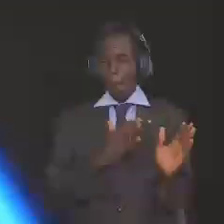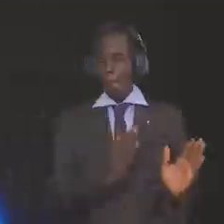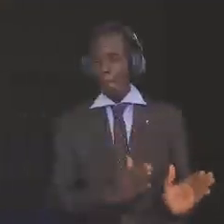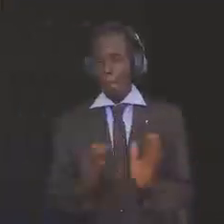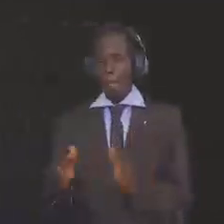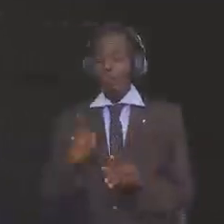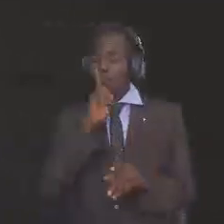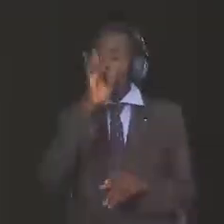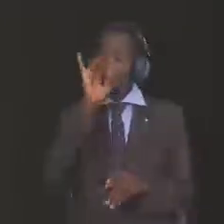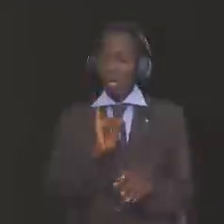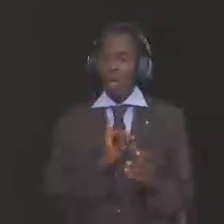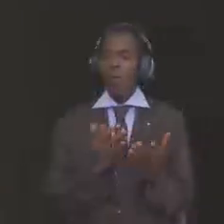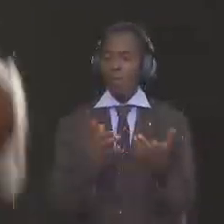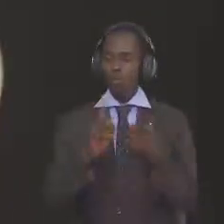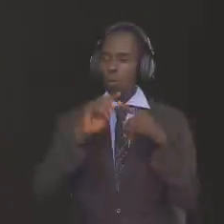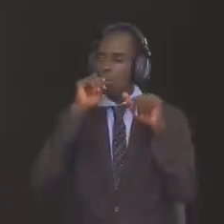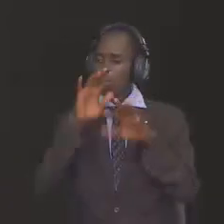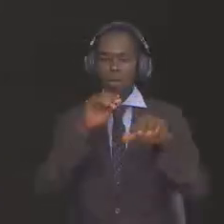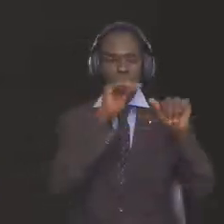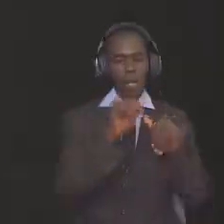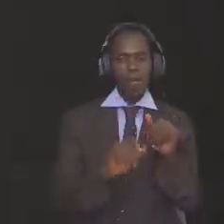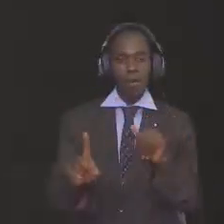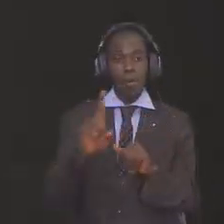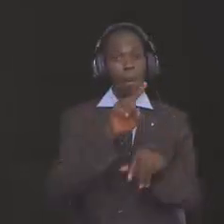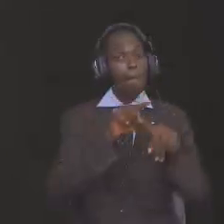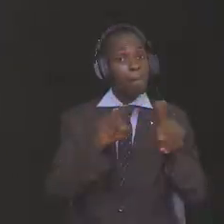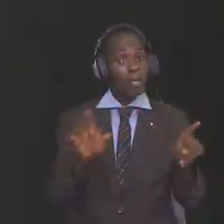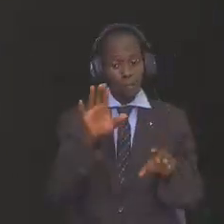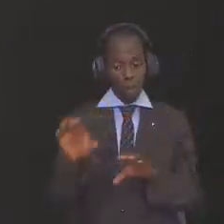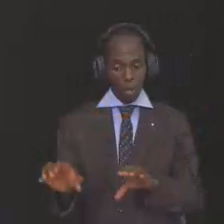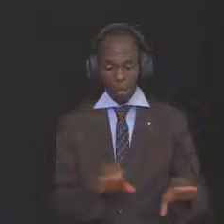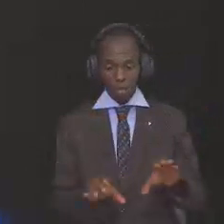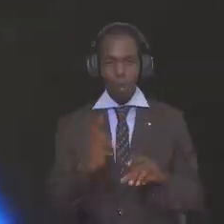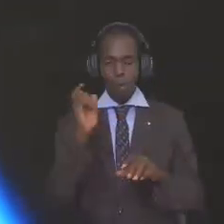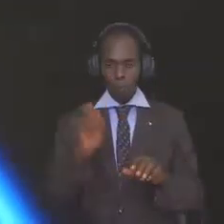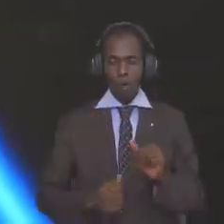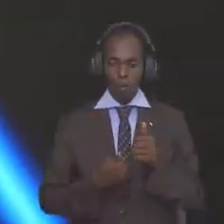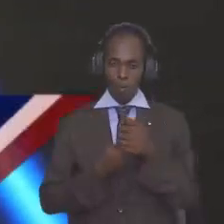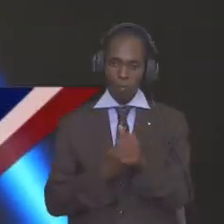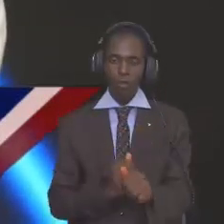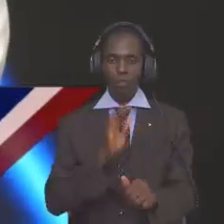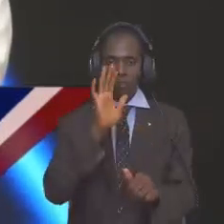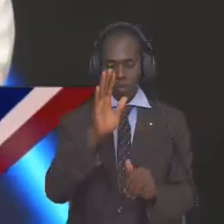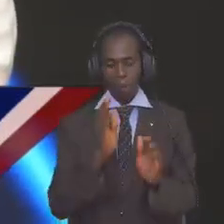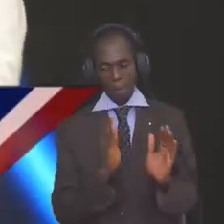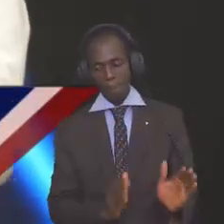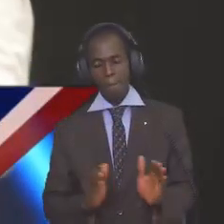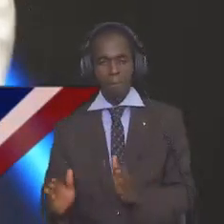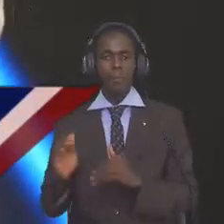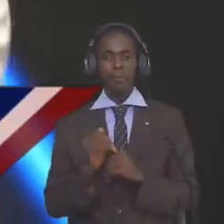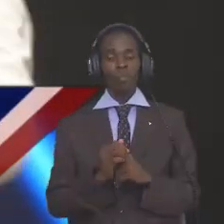a blessing to everyone. Action must follow intention. Your action